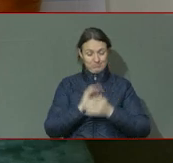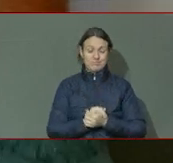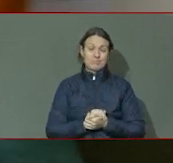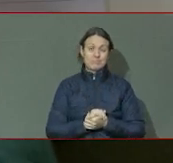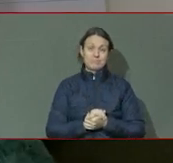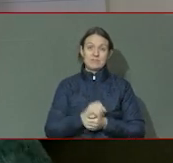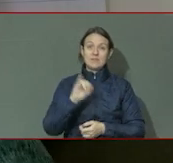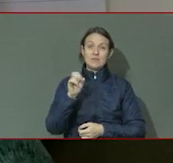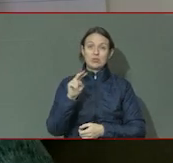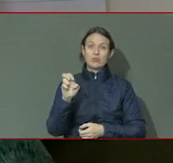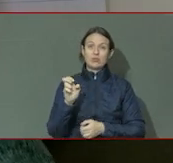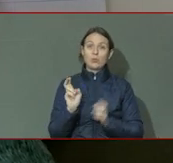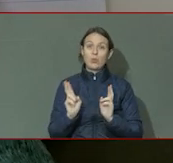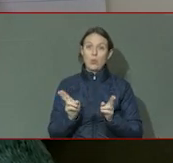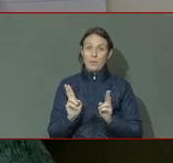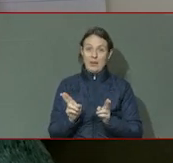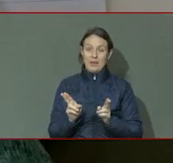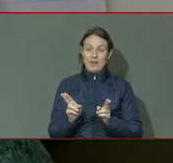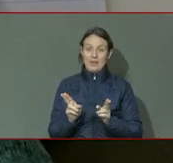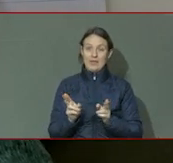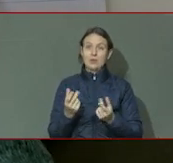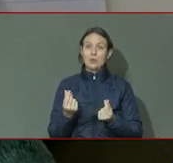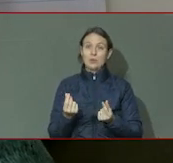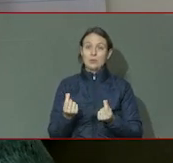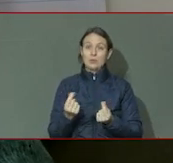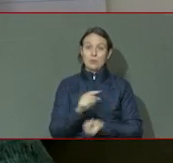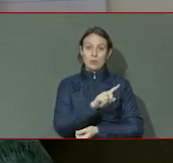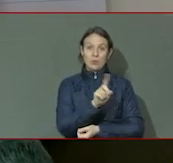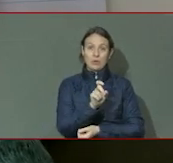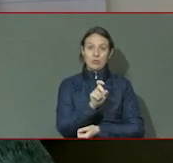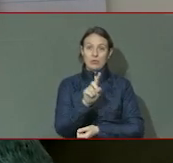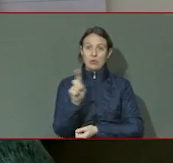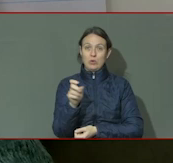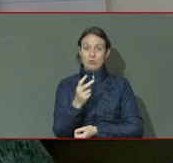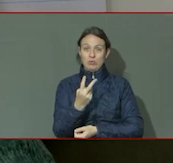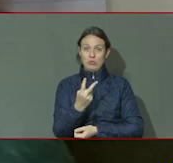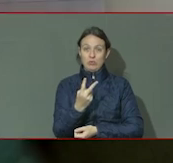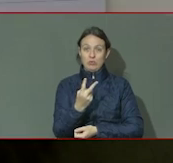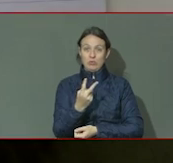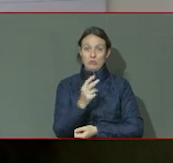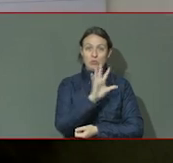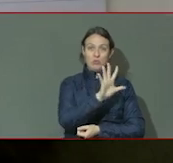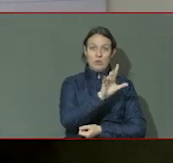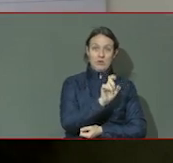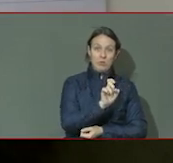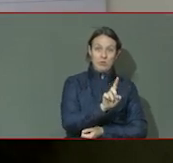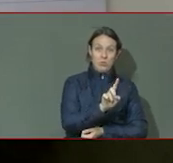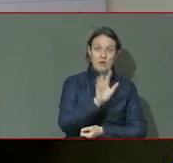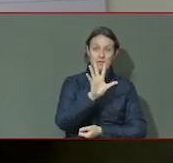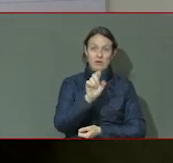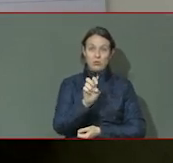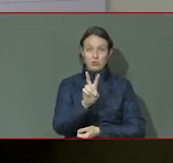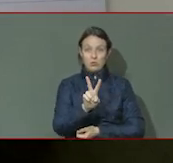June, they split this, that there's 2 questions on 5 and there's 2 questions on number